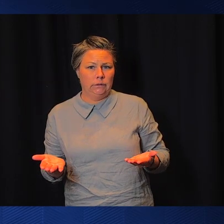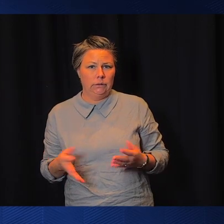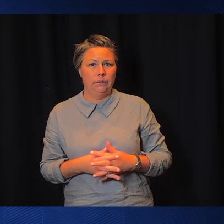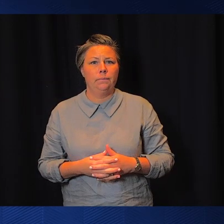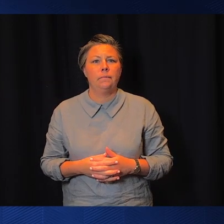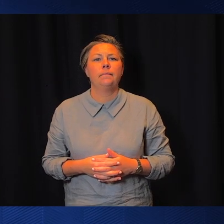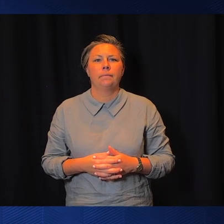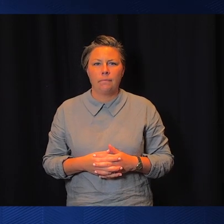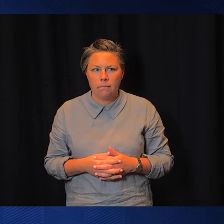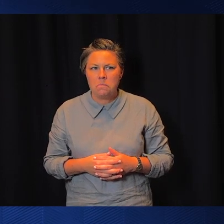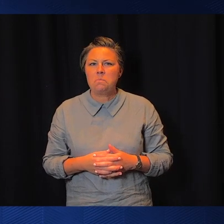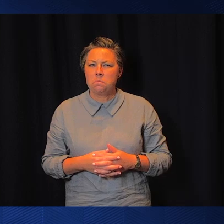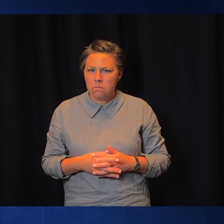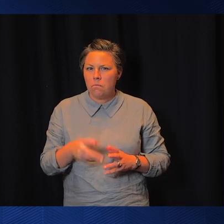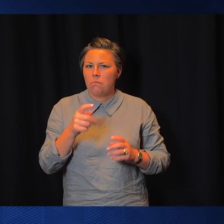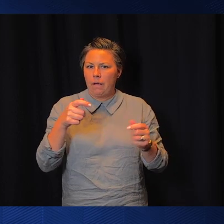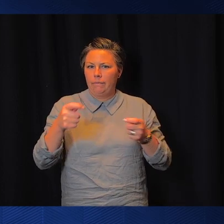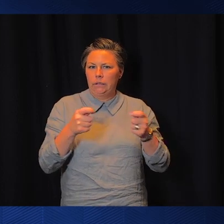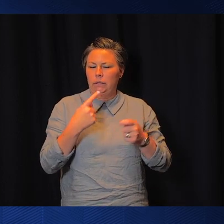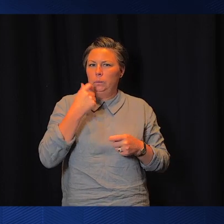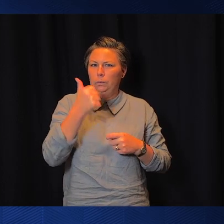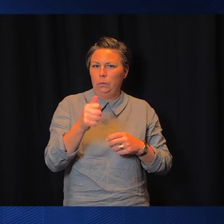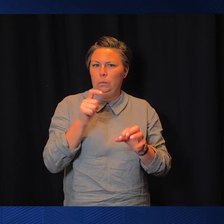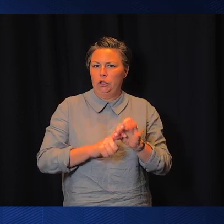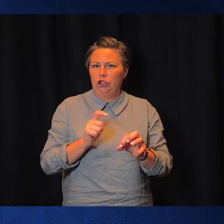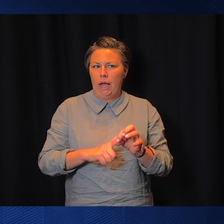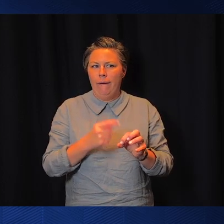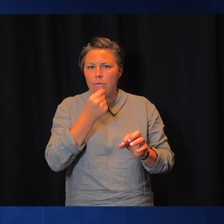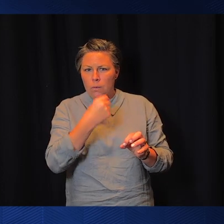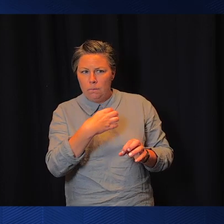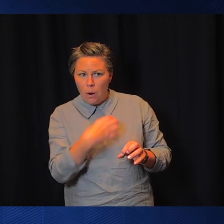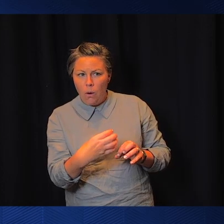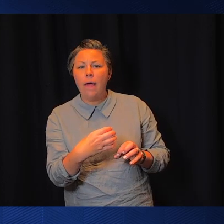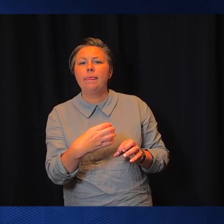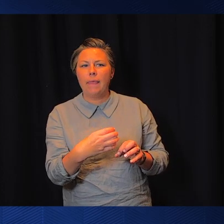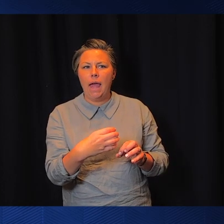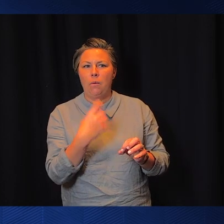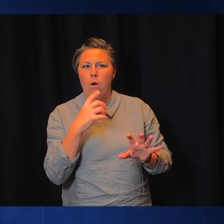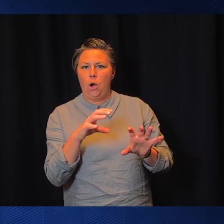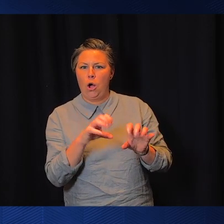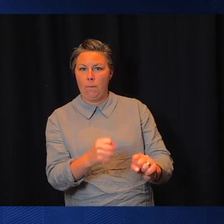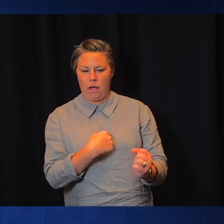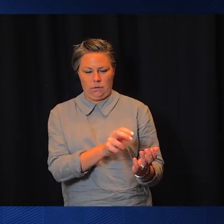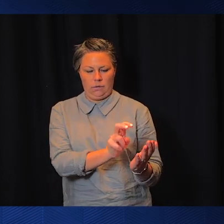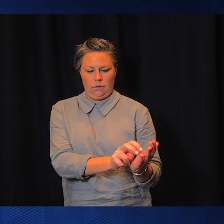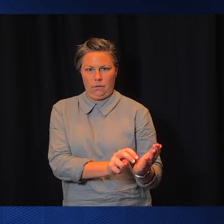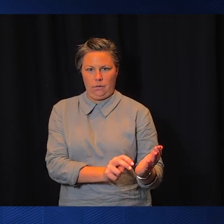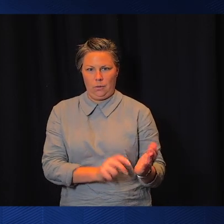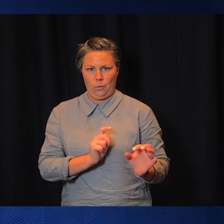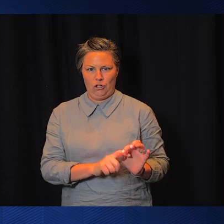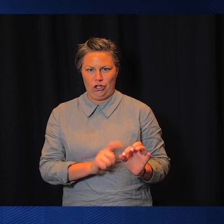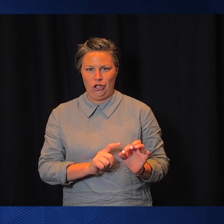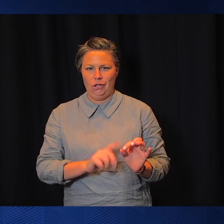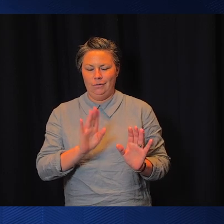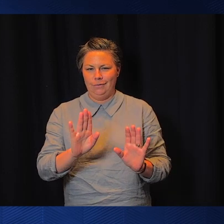Thank you. I think we've got a couple more questions and then we will have to pause there so we have time to answer them, but I'm jotting them down, so I will reframe them for the panel.